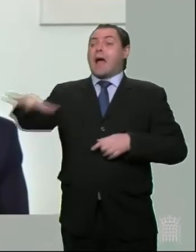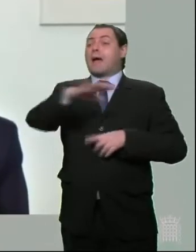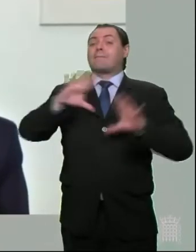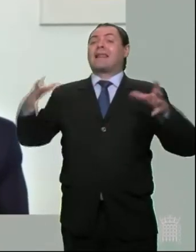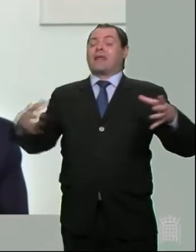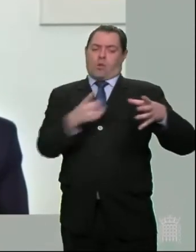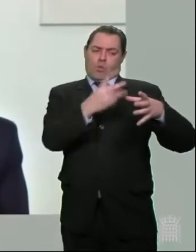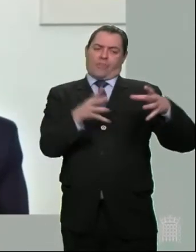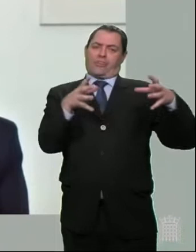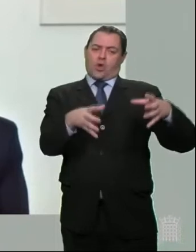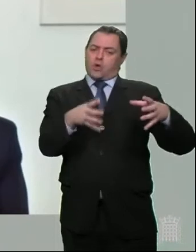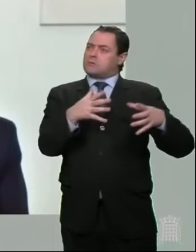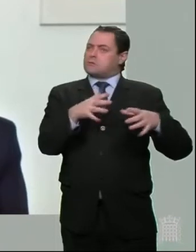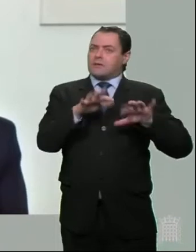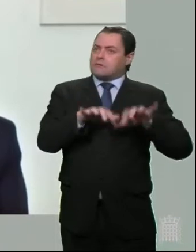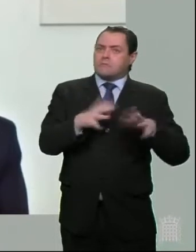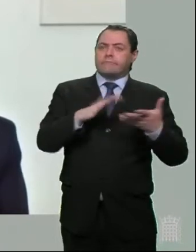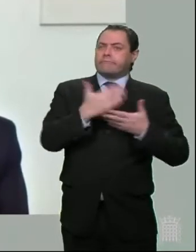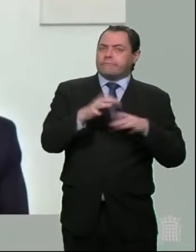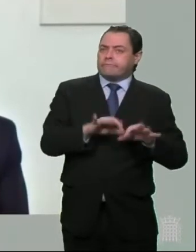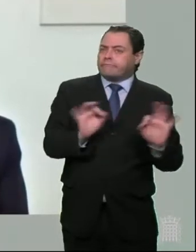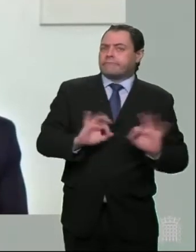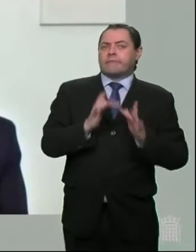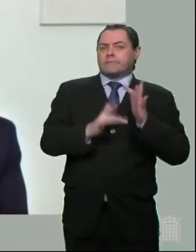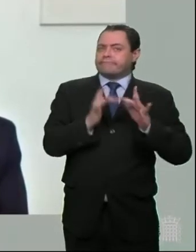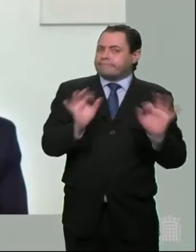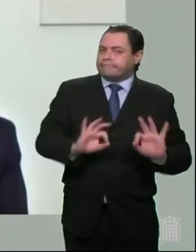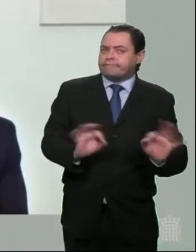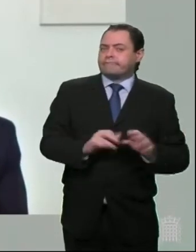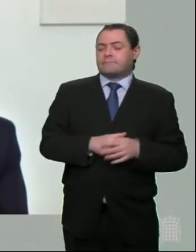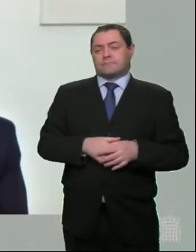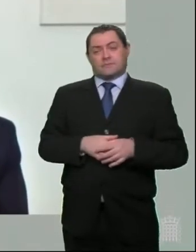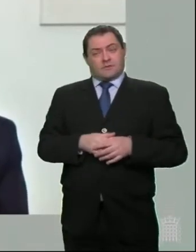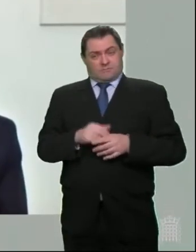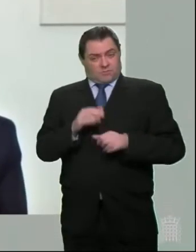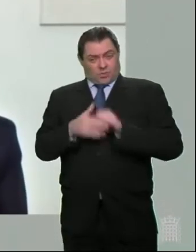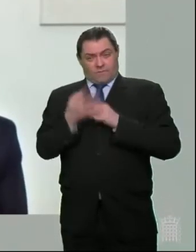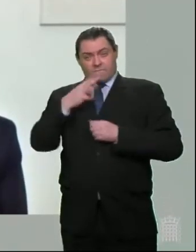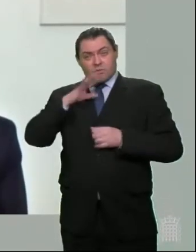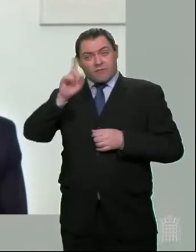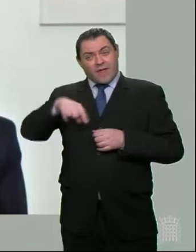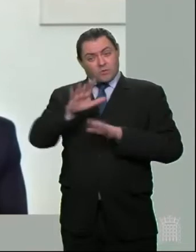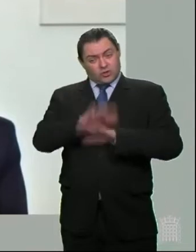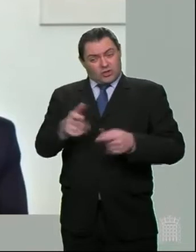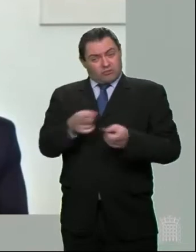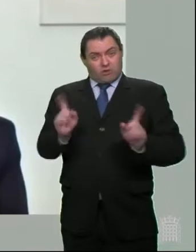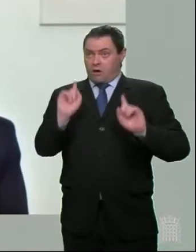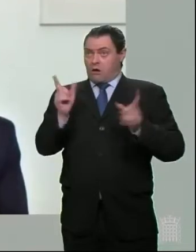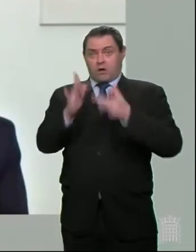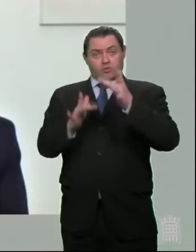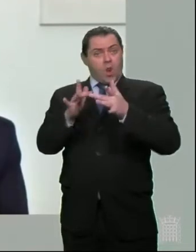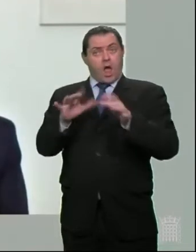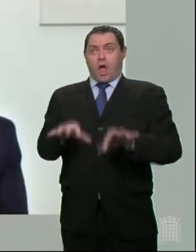enough laptops or home computers. And over 400,000 children still can't get online at